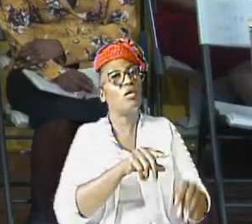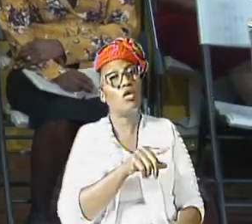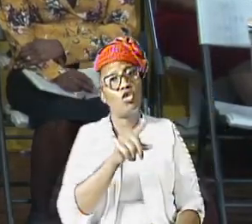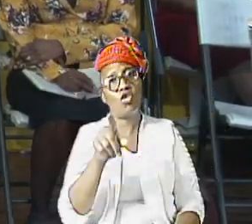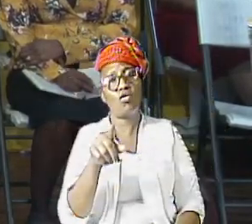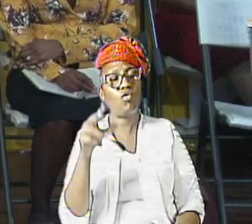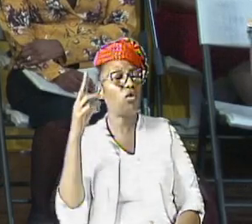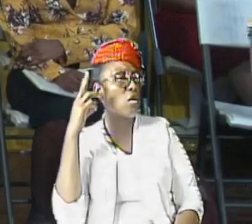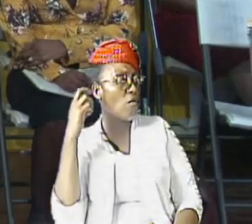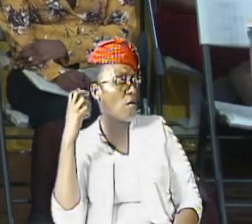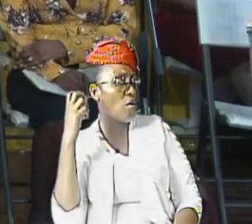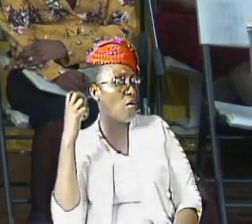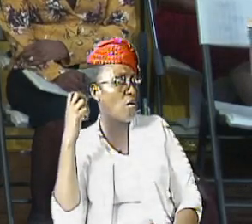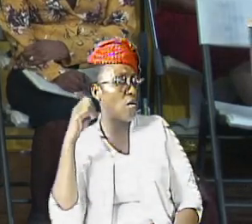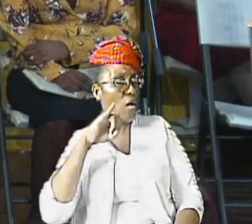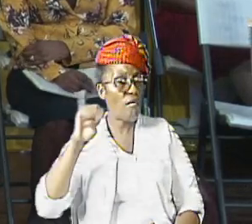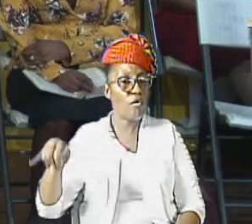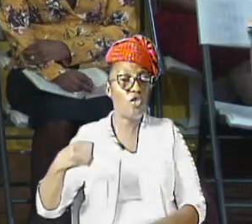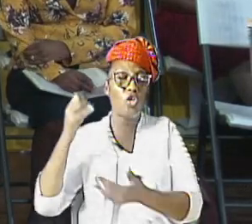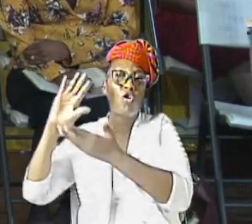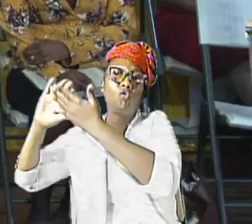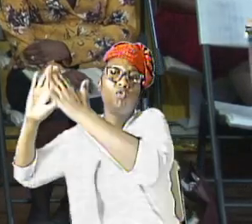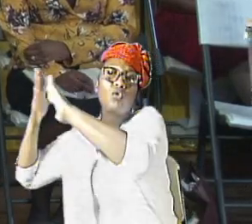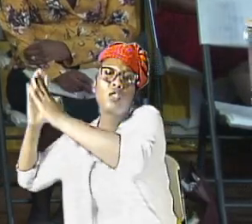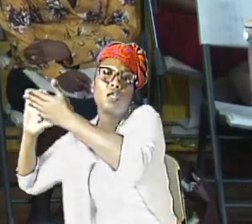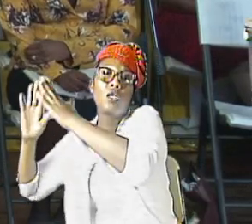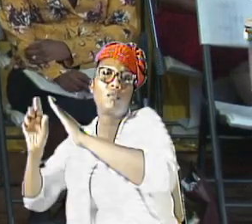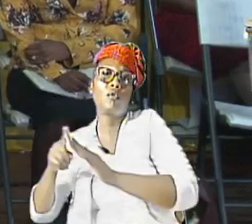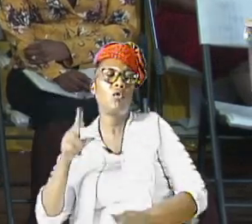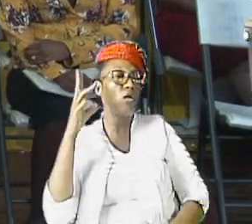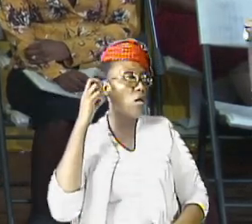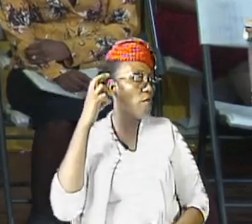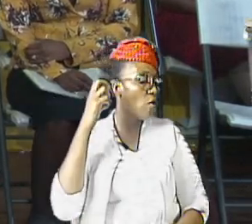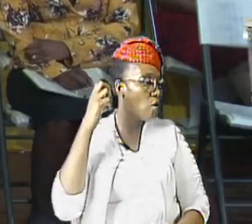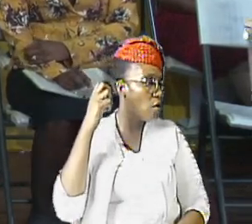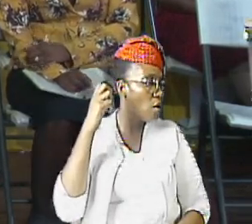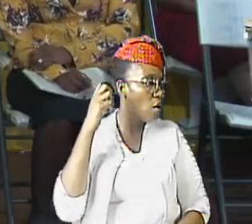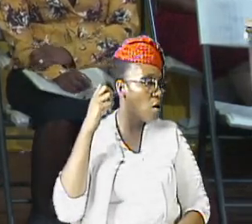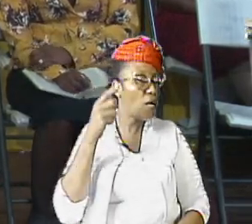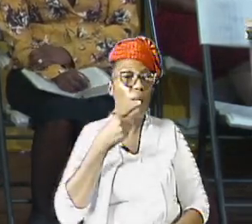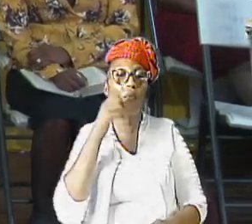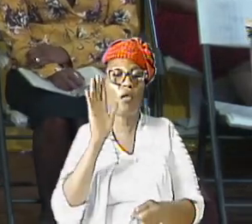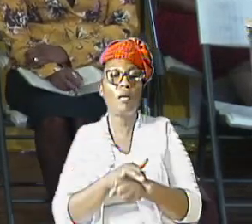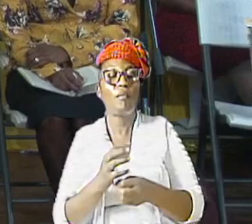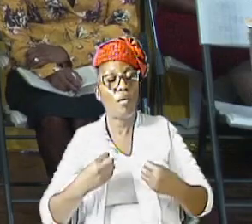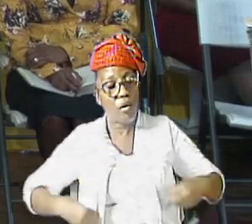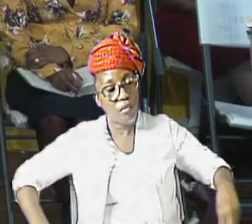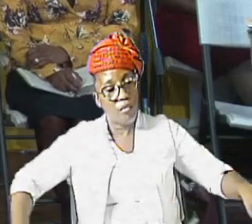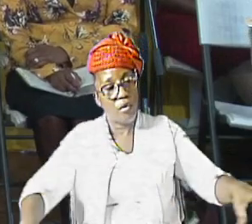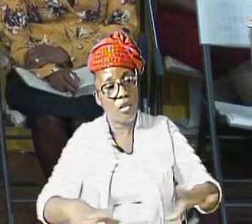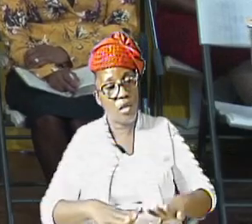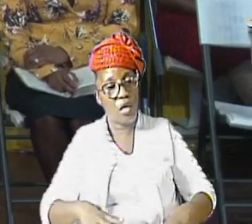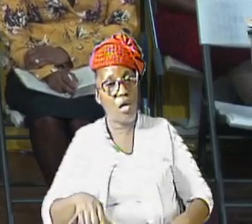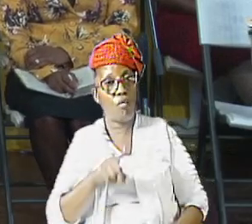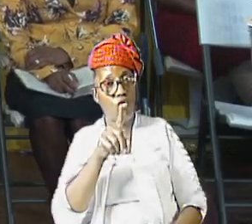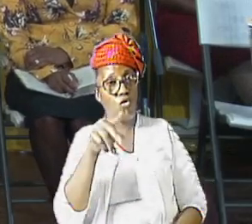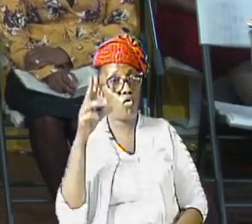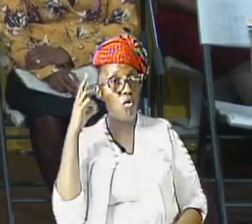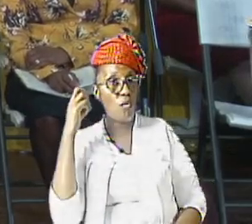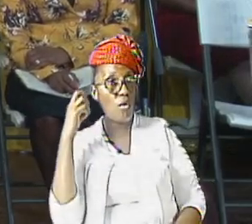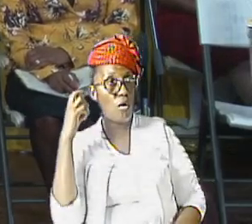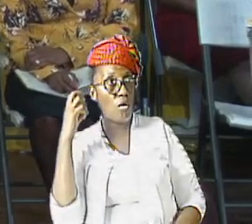You would have heard of Jerusalem. You would have heard of the Promised Land. You would have heard